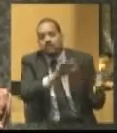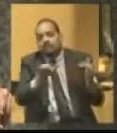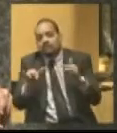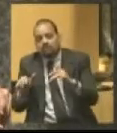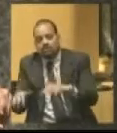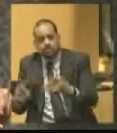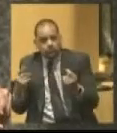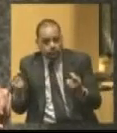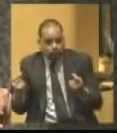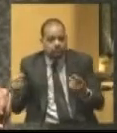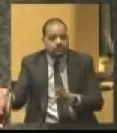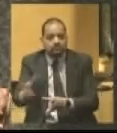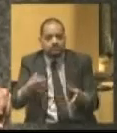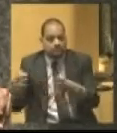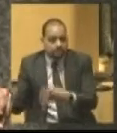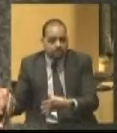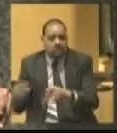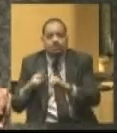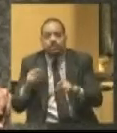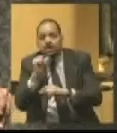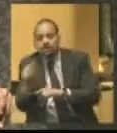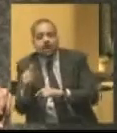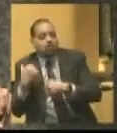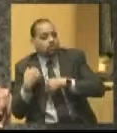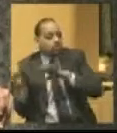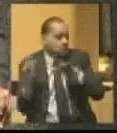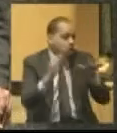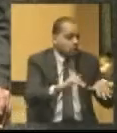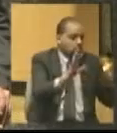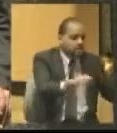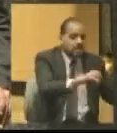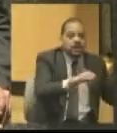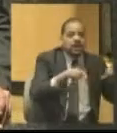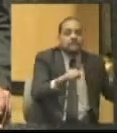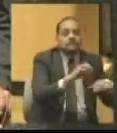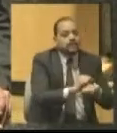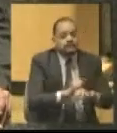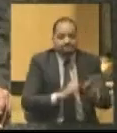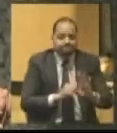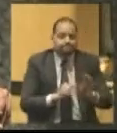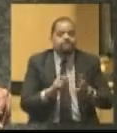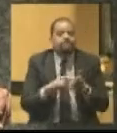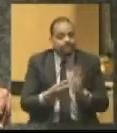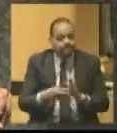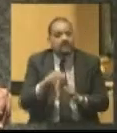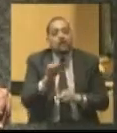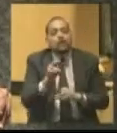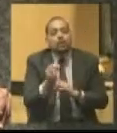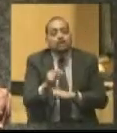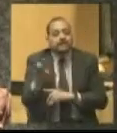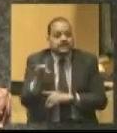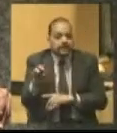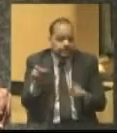peaceful operation of slavery alone. That same distinction was repeated in the August 8th instructions for implementing the First